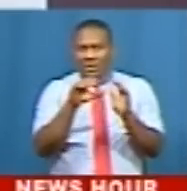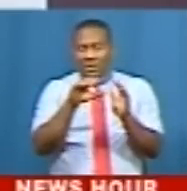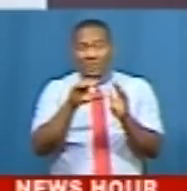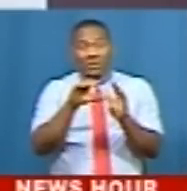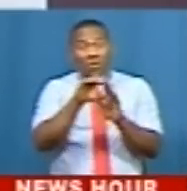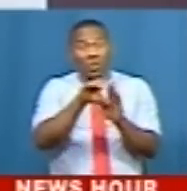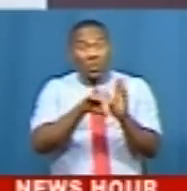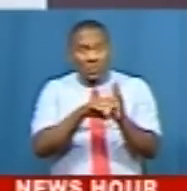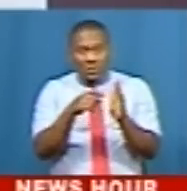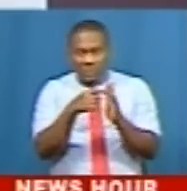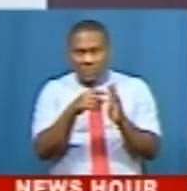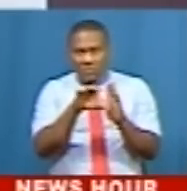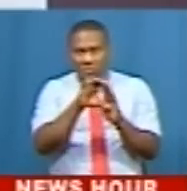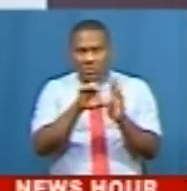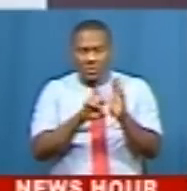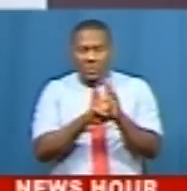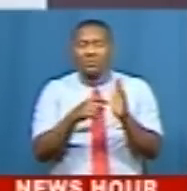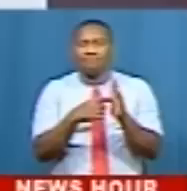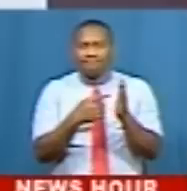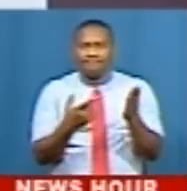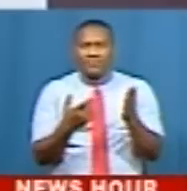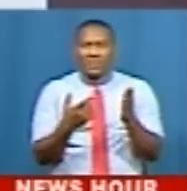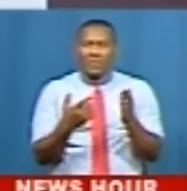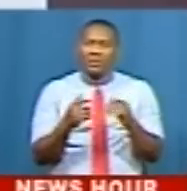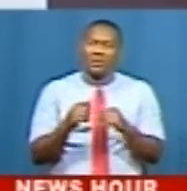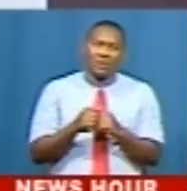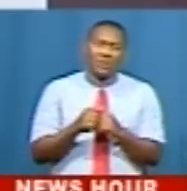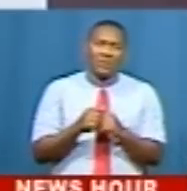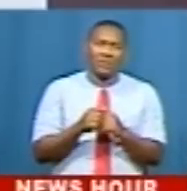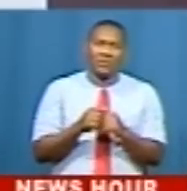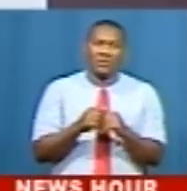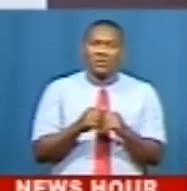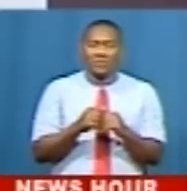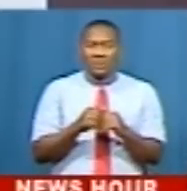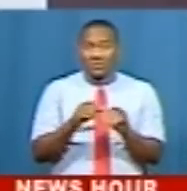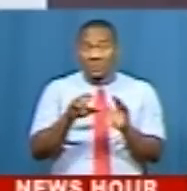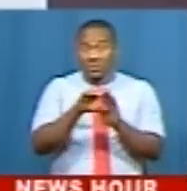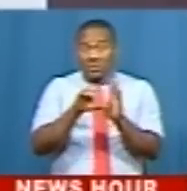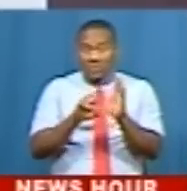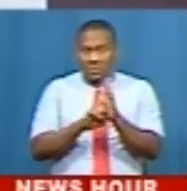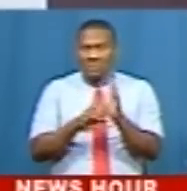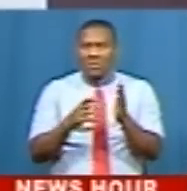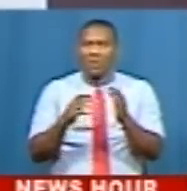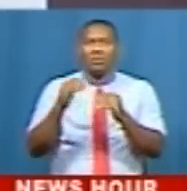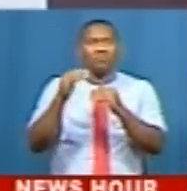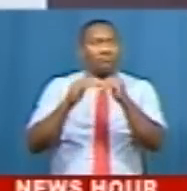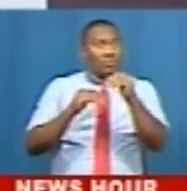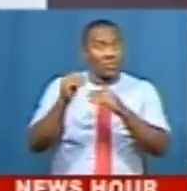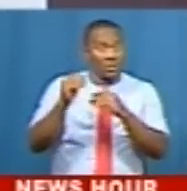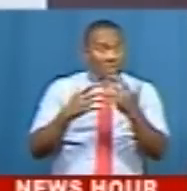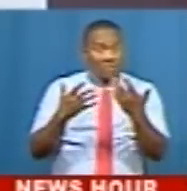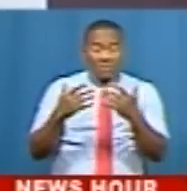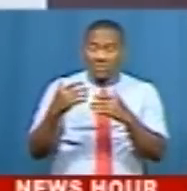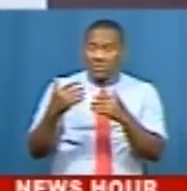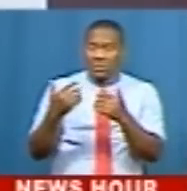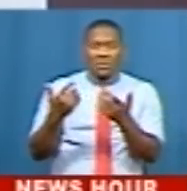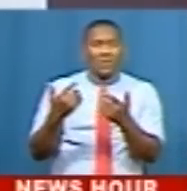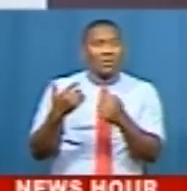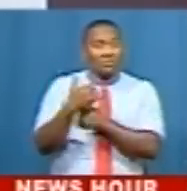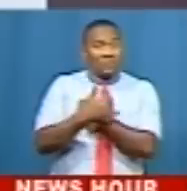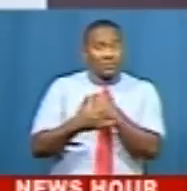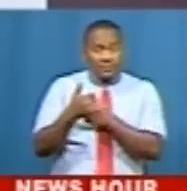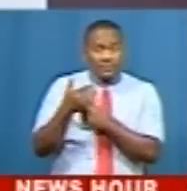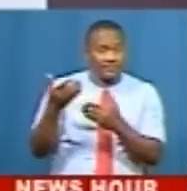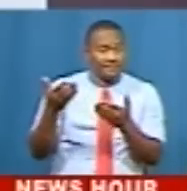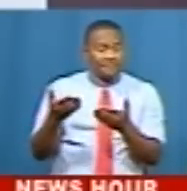GS1207-2018, in Accra. The code is aimed at regulating the construction of roads and buildings of the country to ensure efficiency, value for money, and